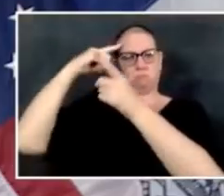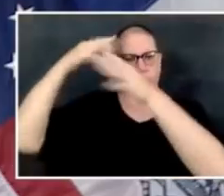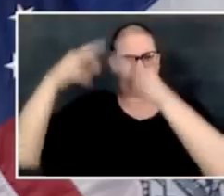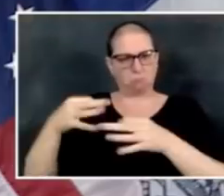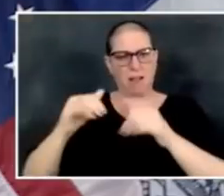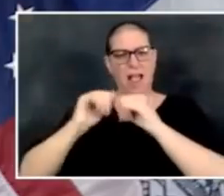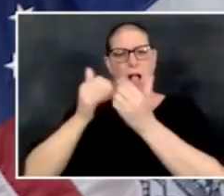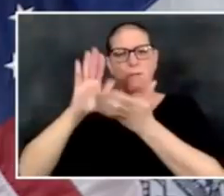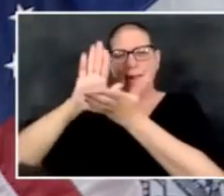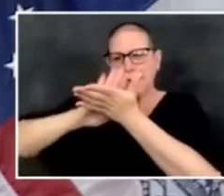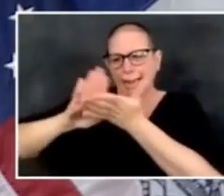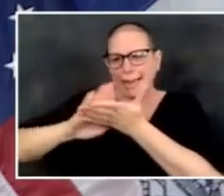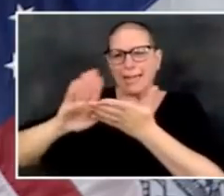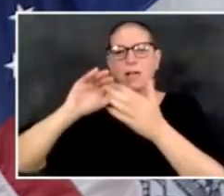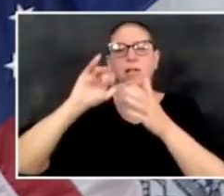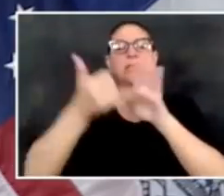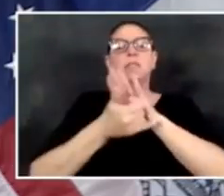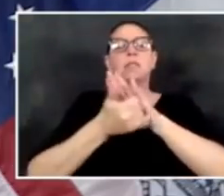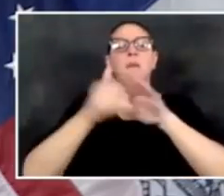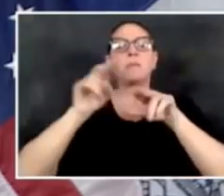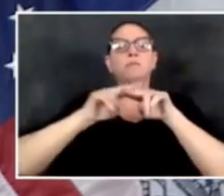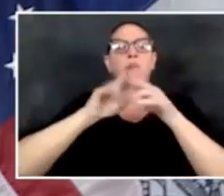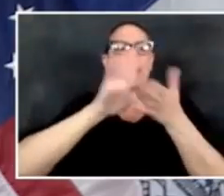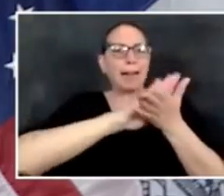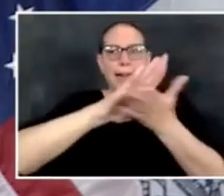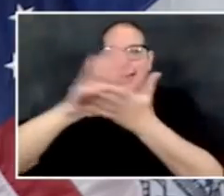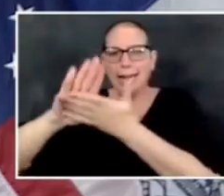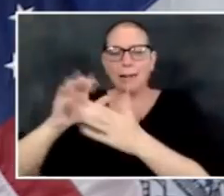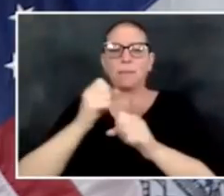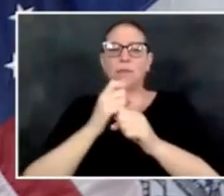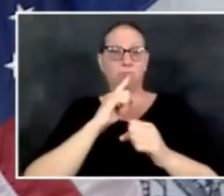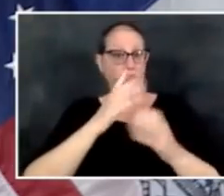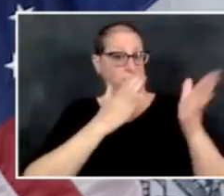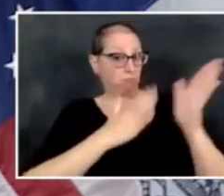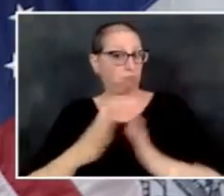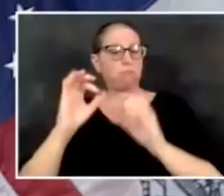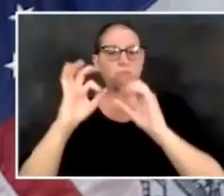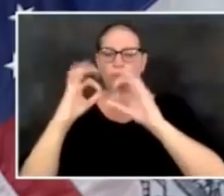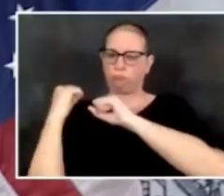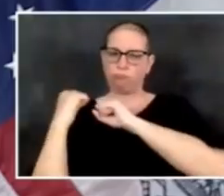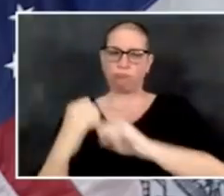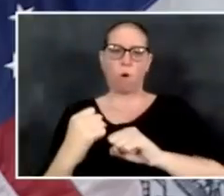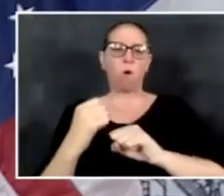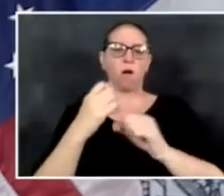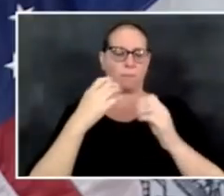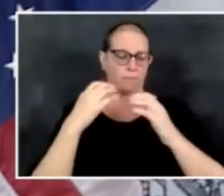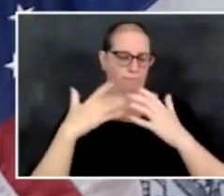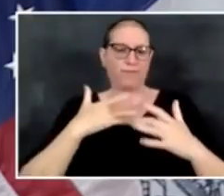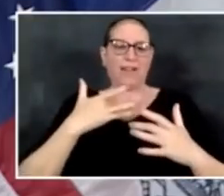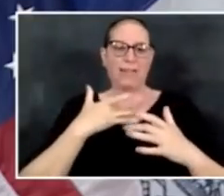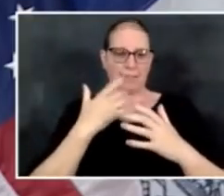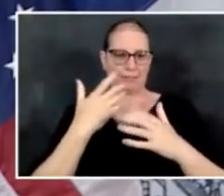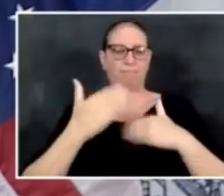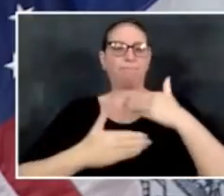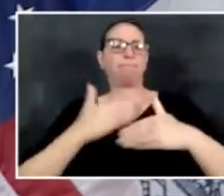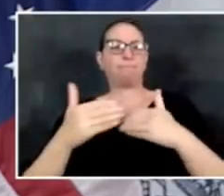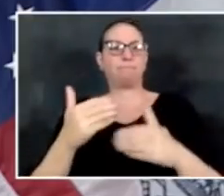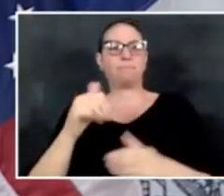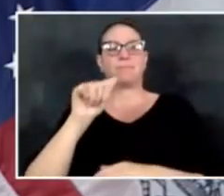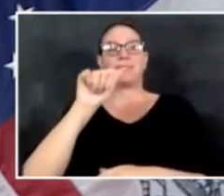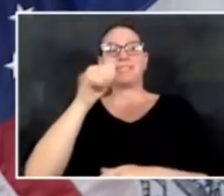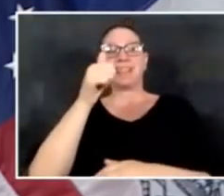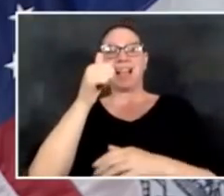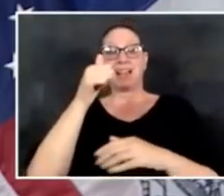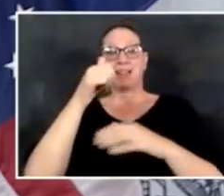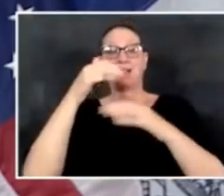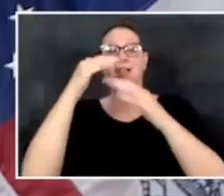the early morning hours and cleaned, and it'll give us a better chance to engage homeless folks and get them to shelter. I think that's going to be another important piece